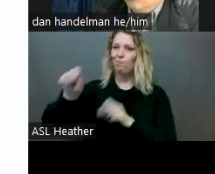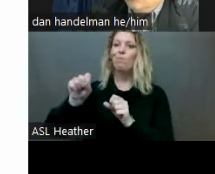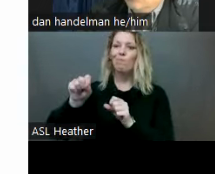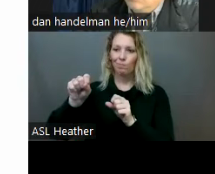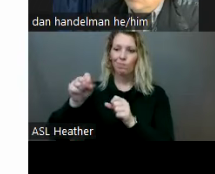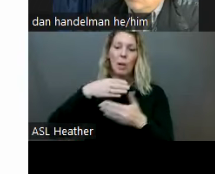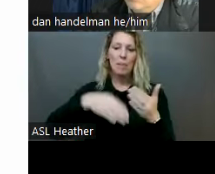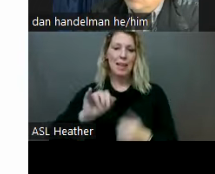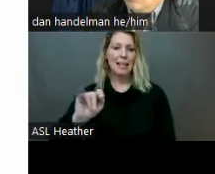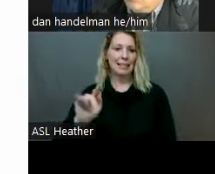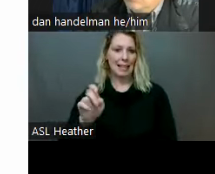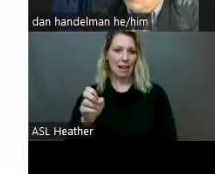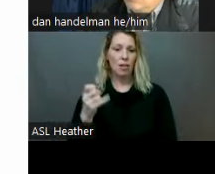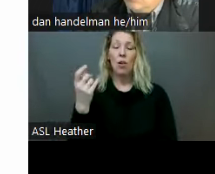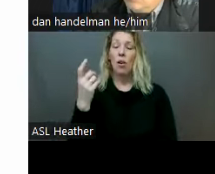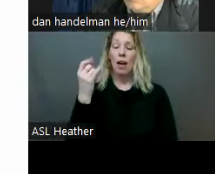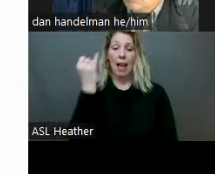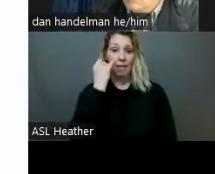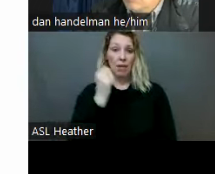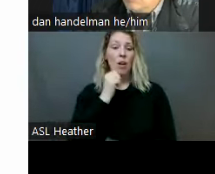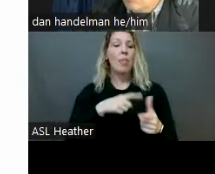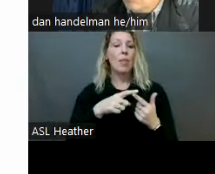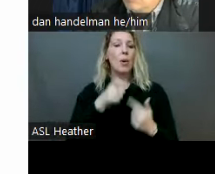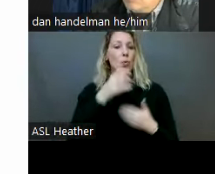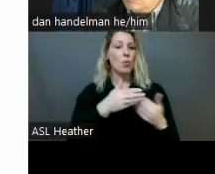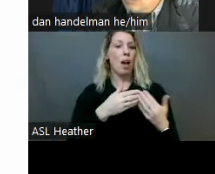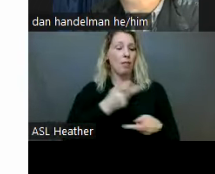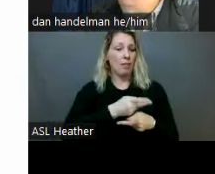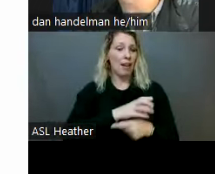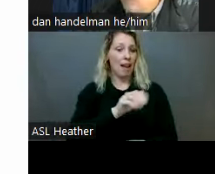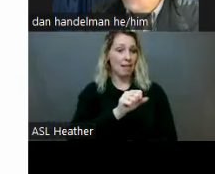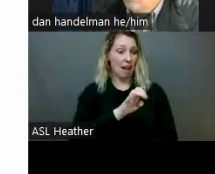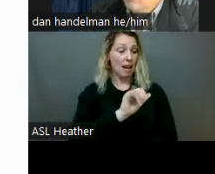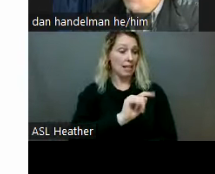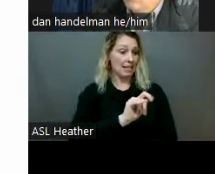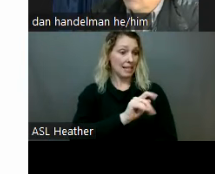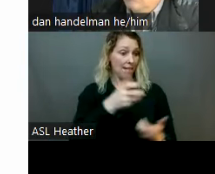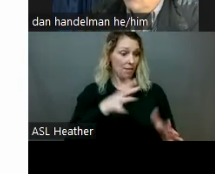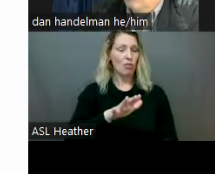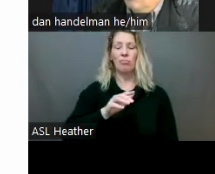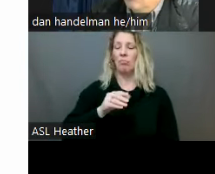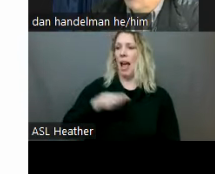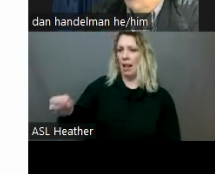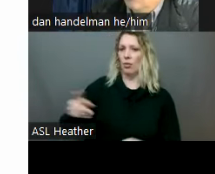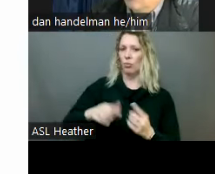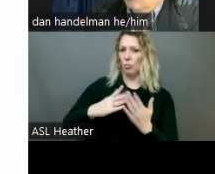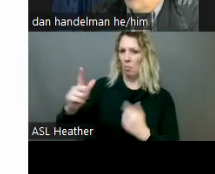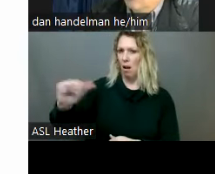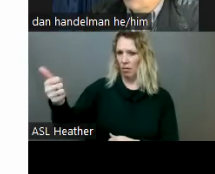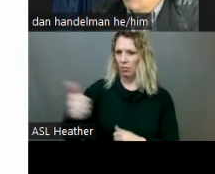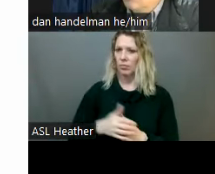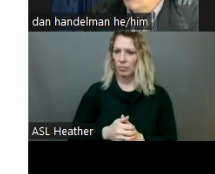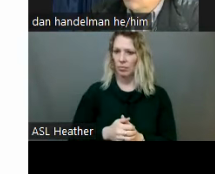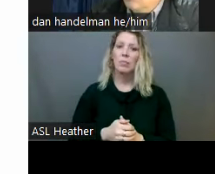Otherwise, the person with the conflict should hand the case off after intake. Let's just do this